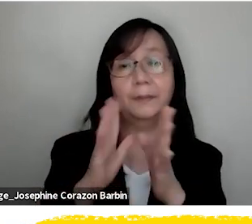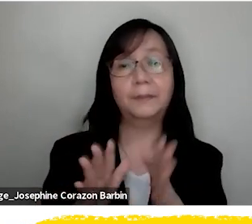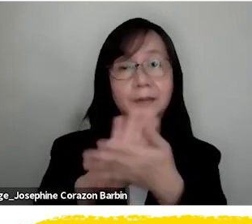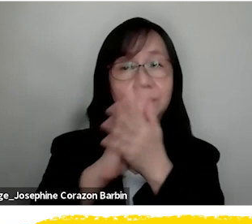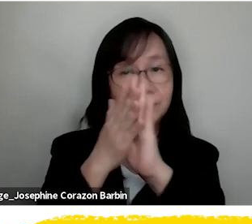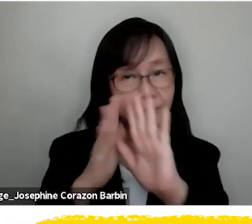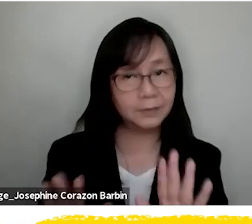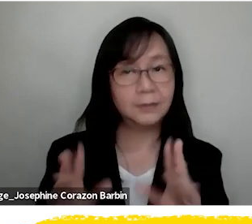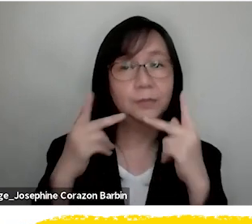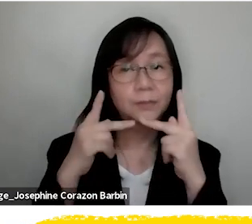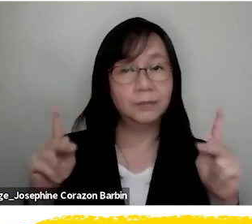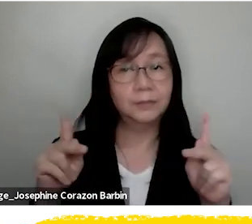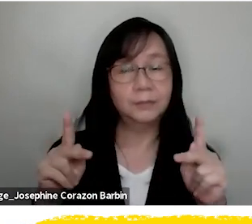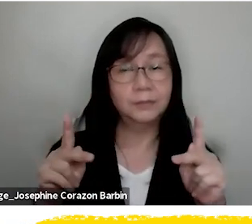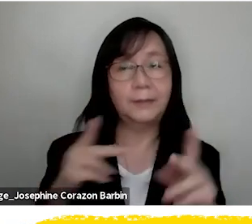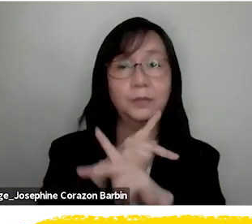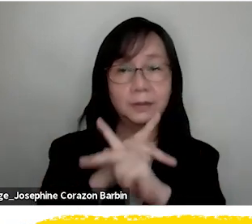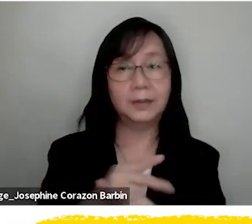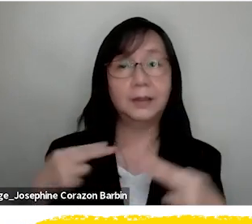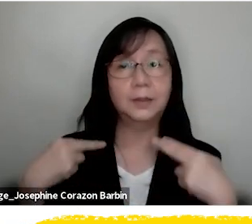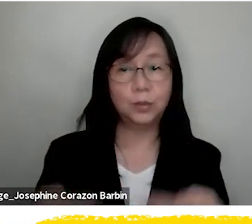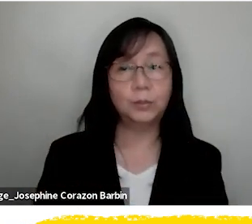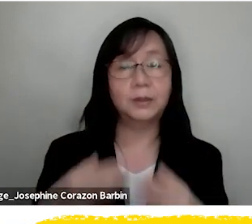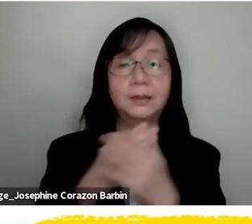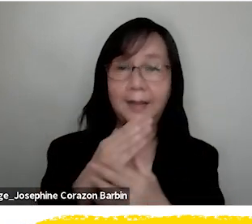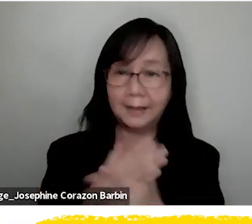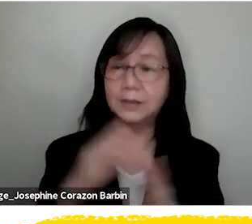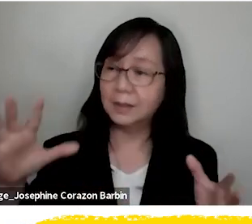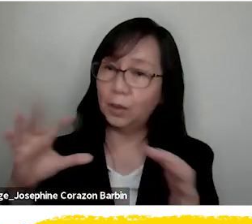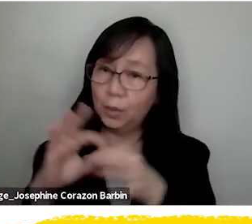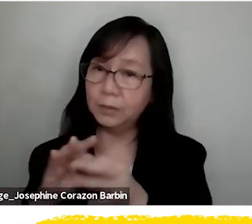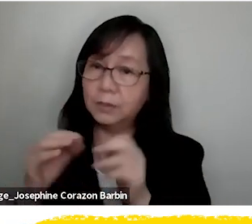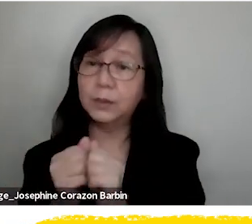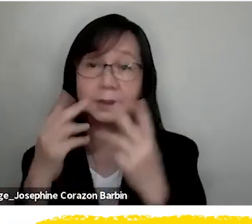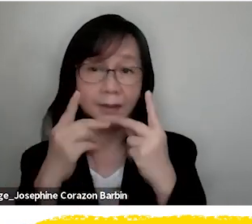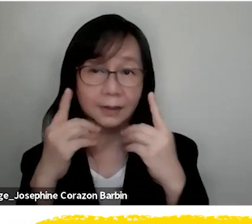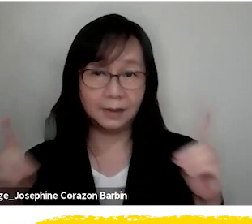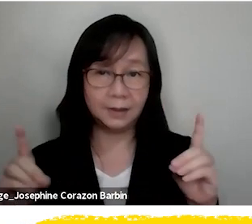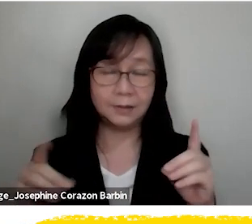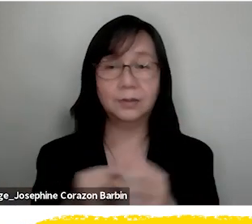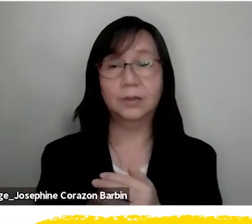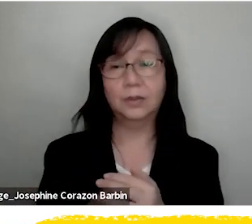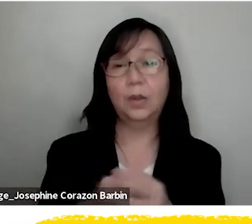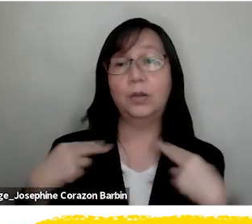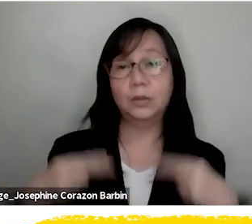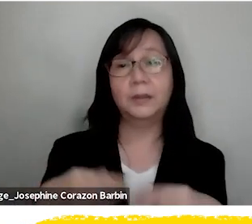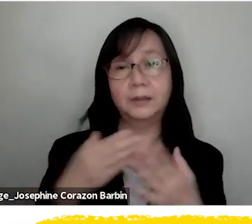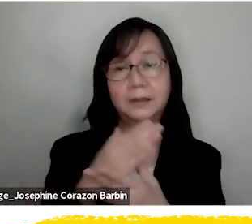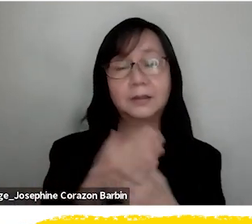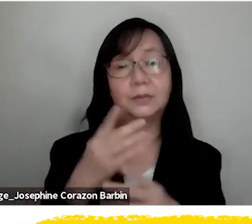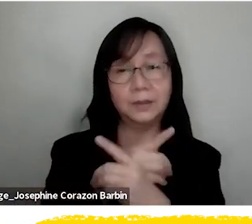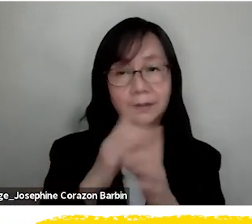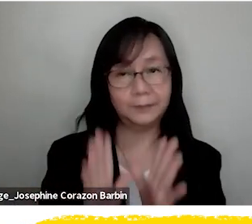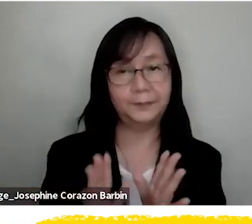to promote and protect human rights in accordance with the Declaration on Human Rights Defenders.